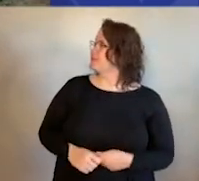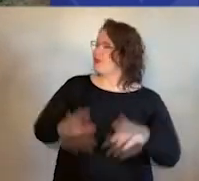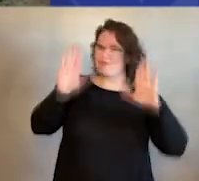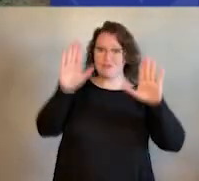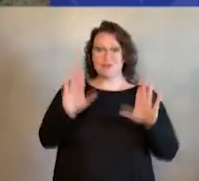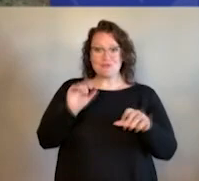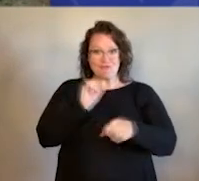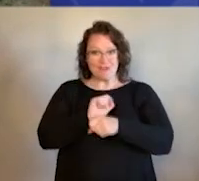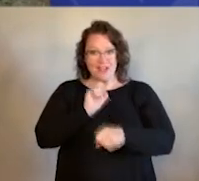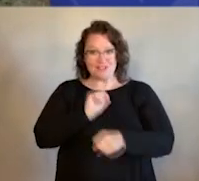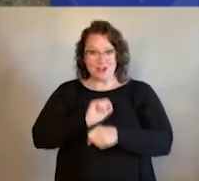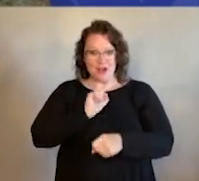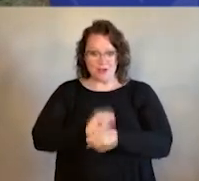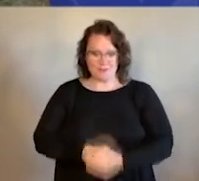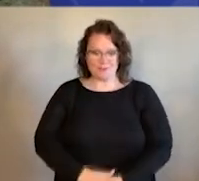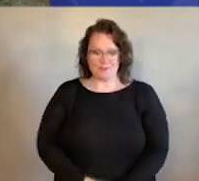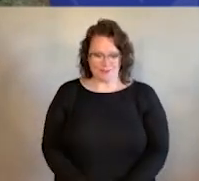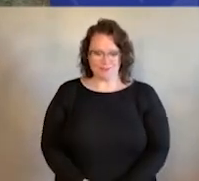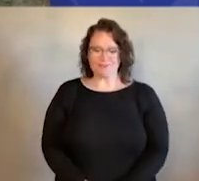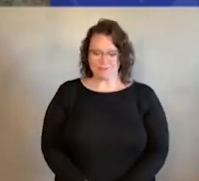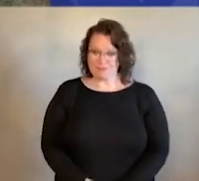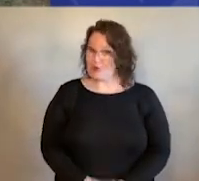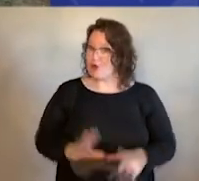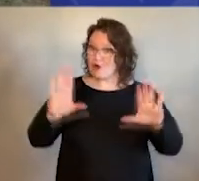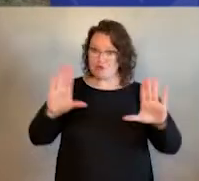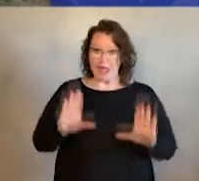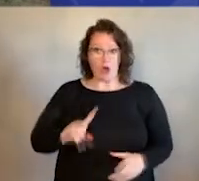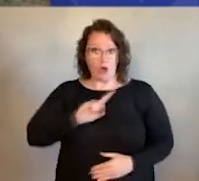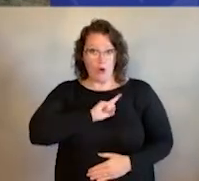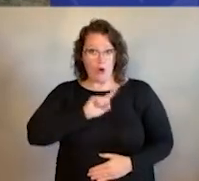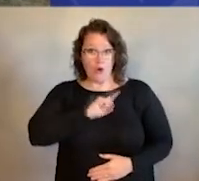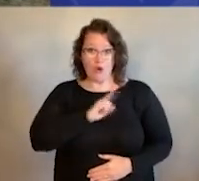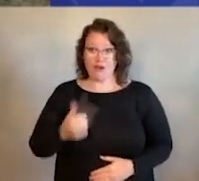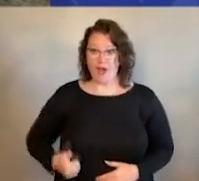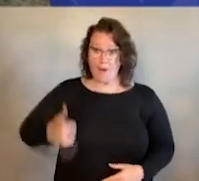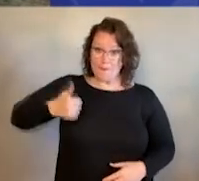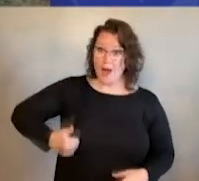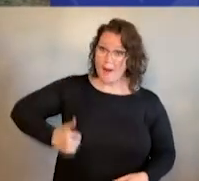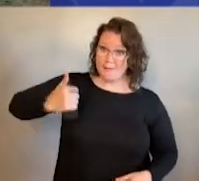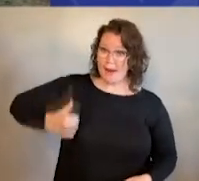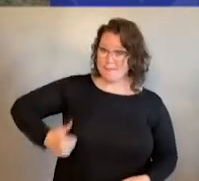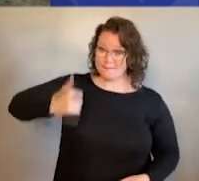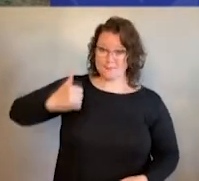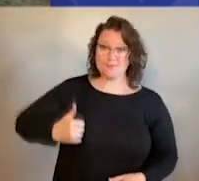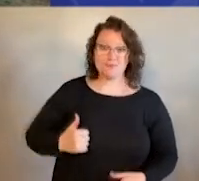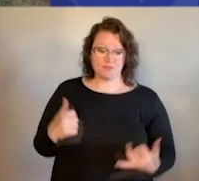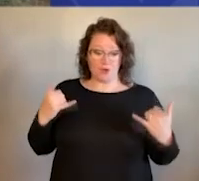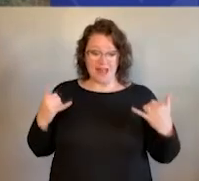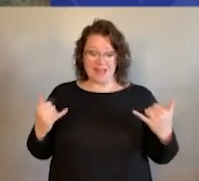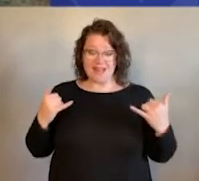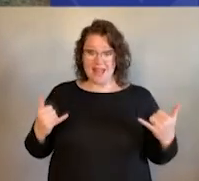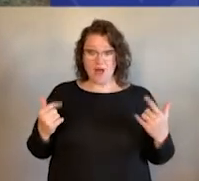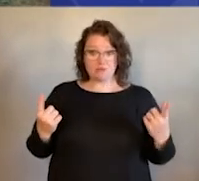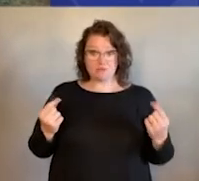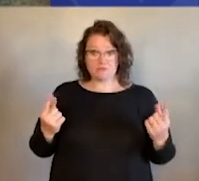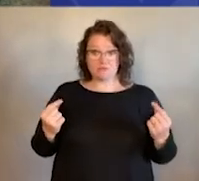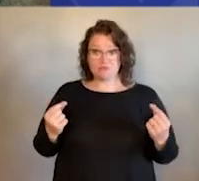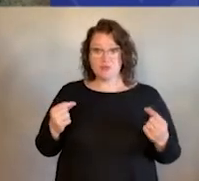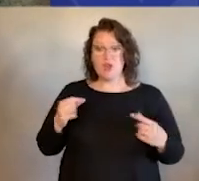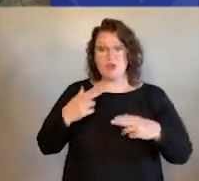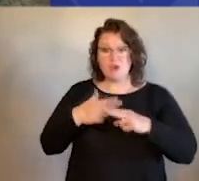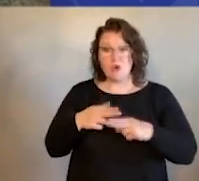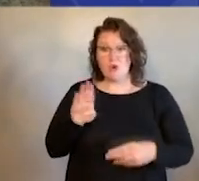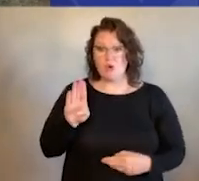job. You're doing great. Get your heart rate up. Okay, now we're going to do our